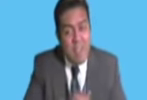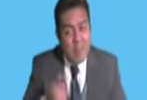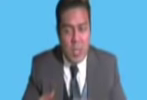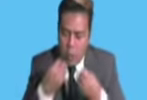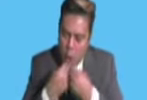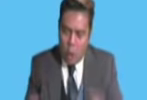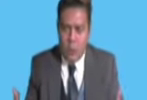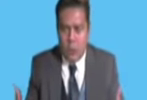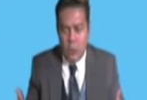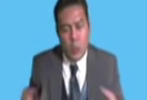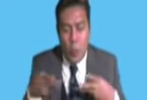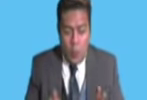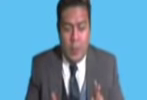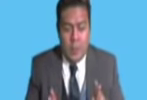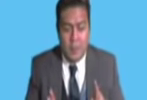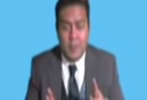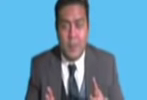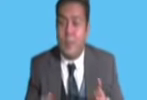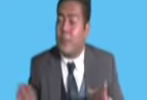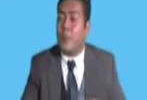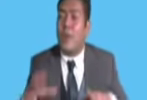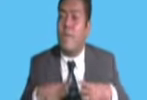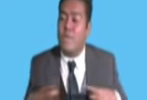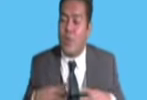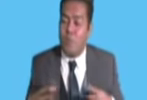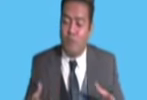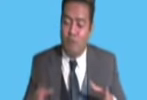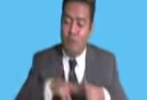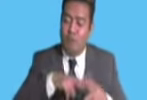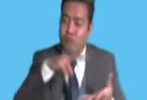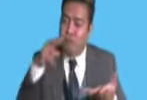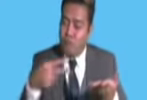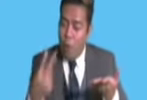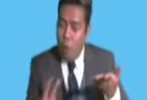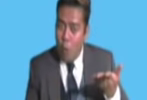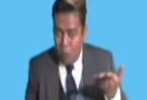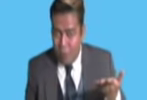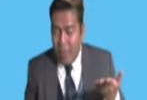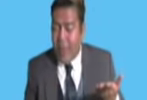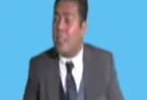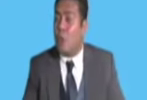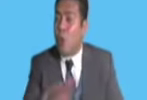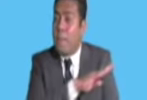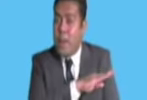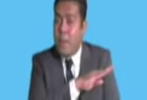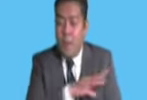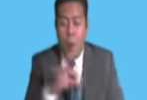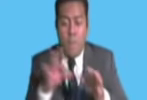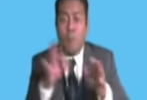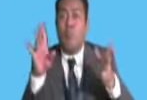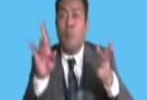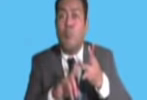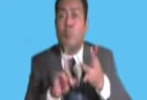way and is on a free fall. And this so-called Bainimarama boom